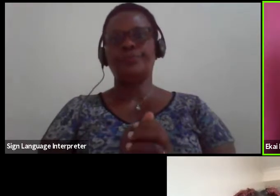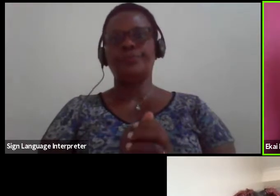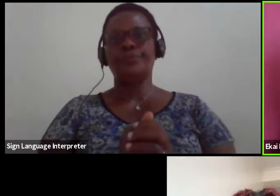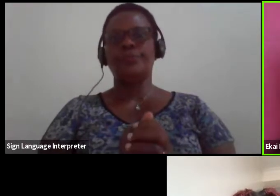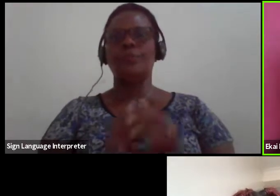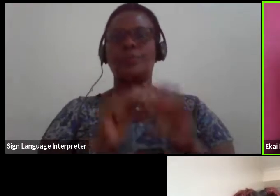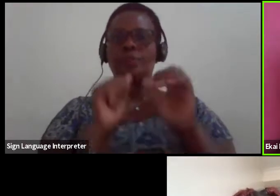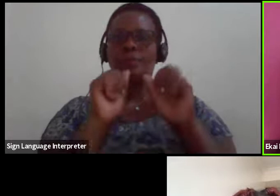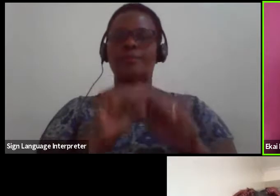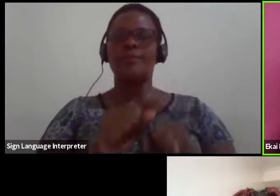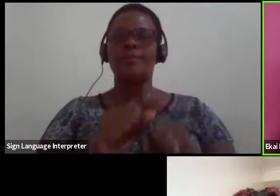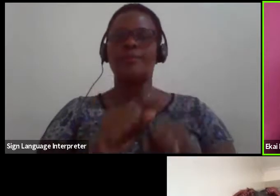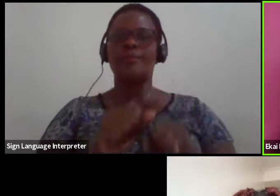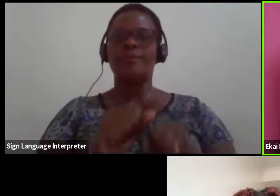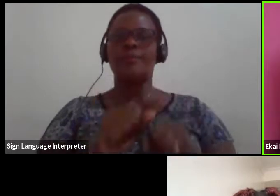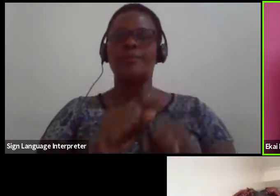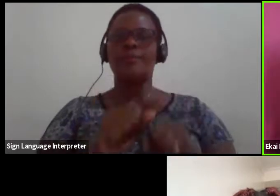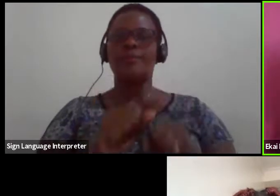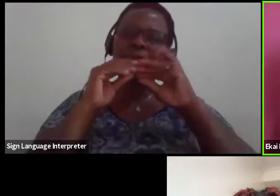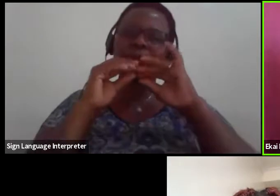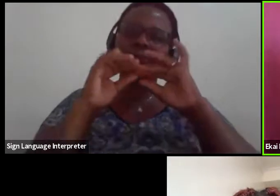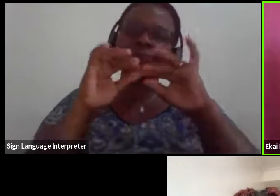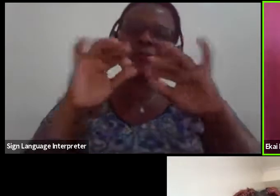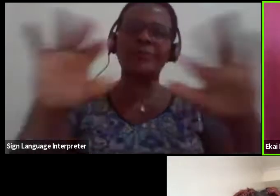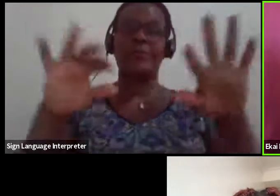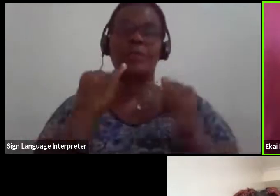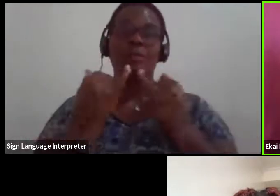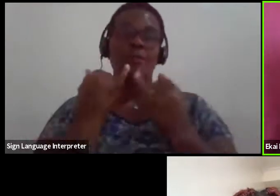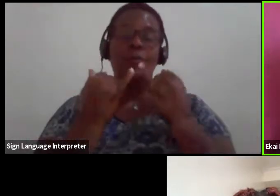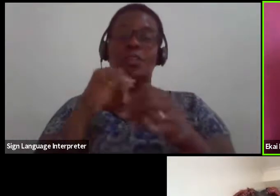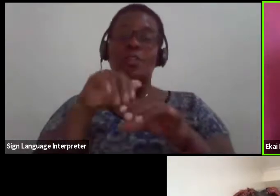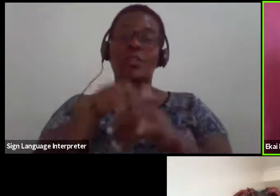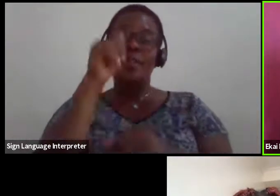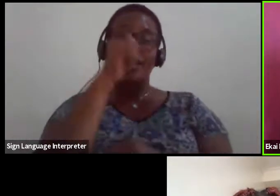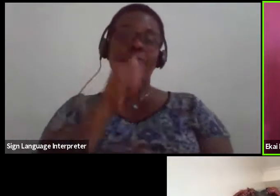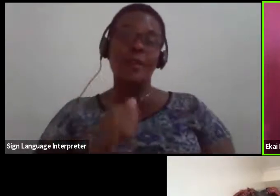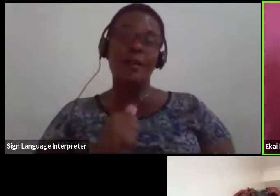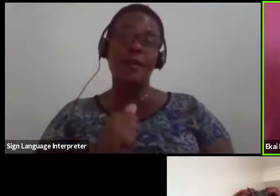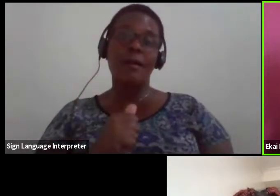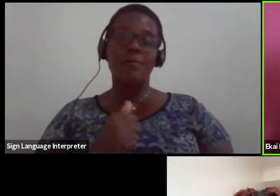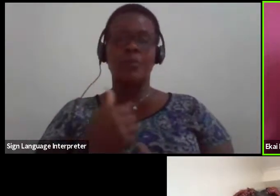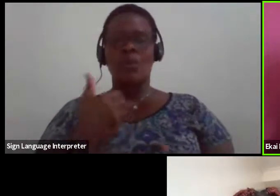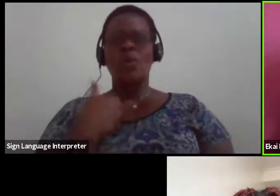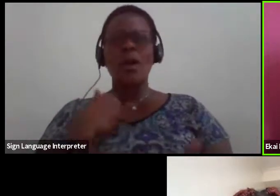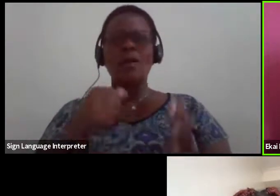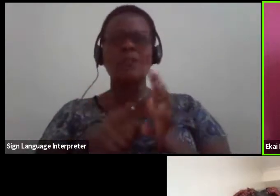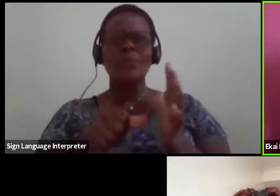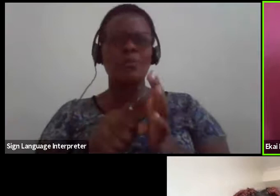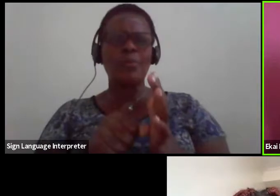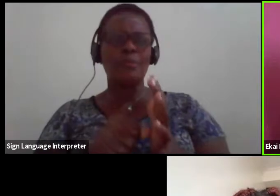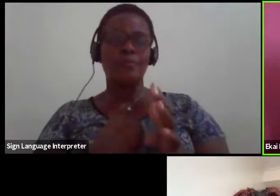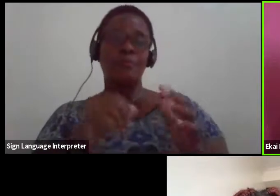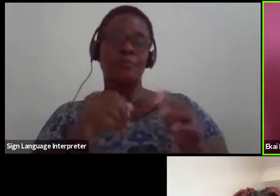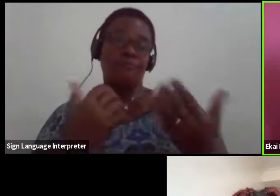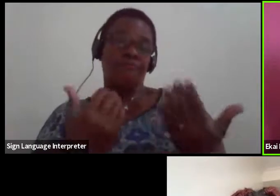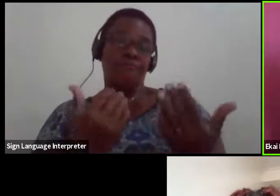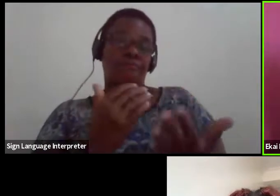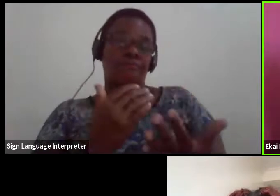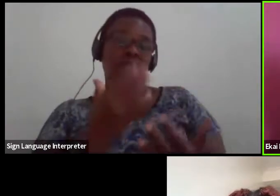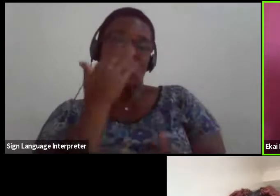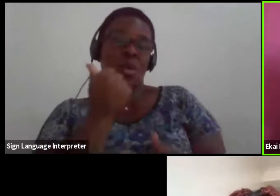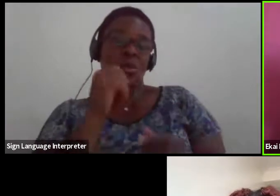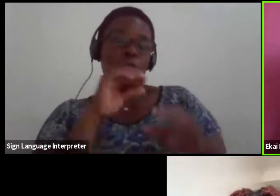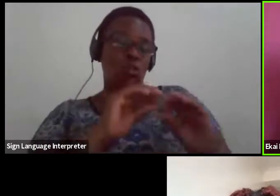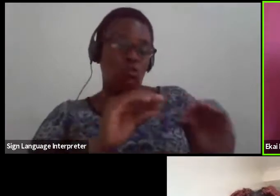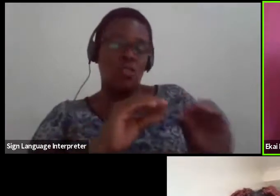train young people. We run a program whereby we train young people on software issues, on